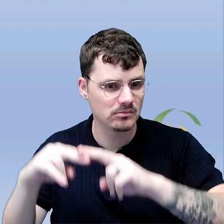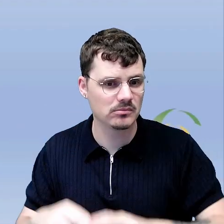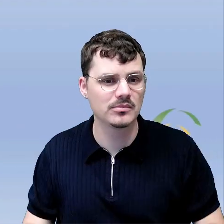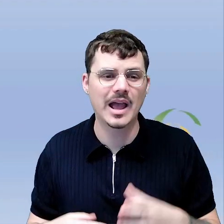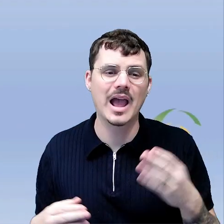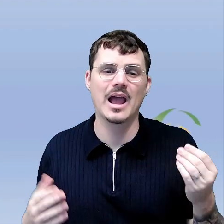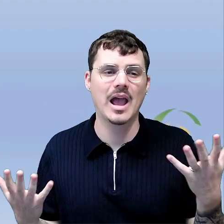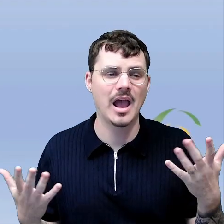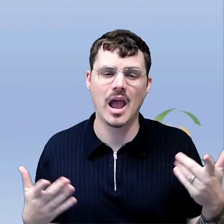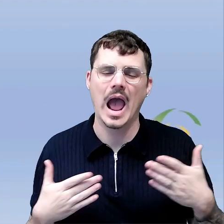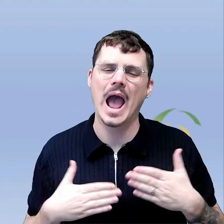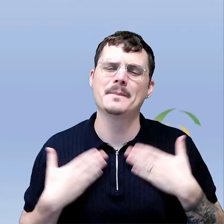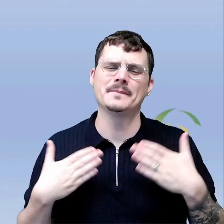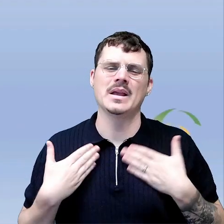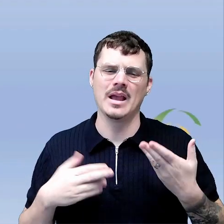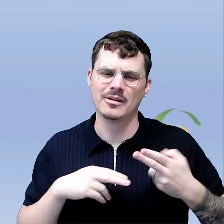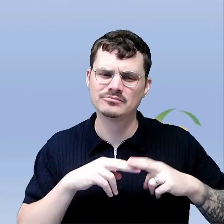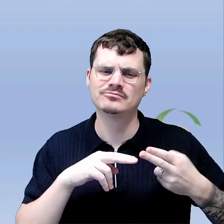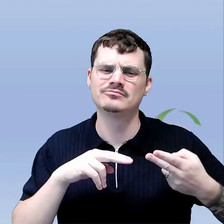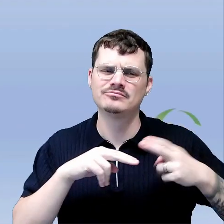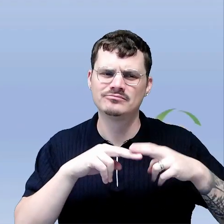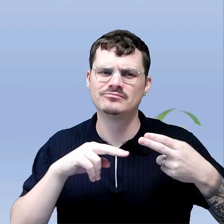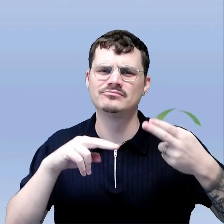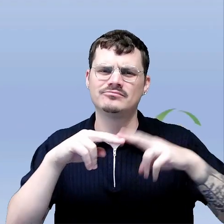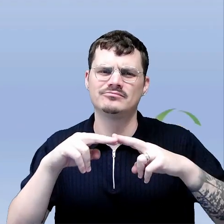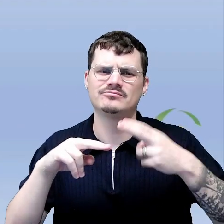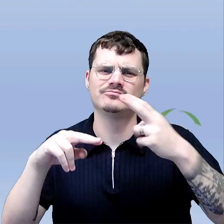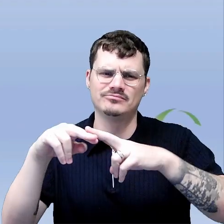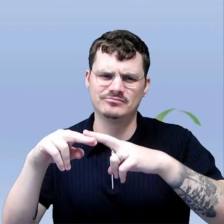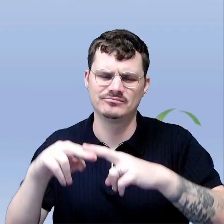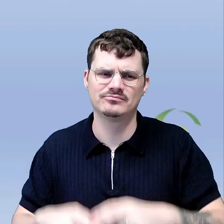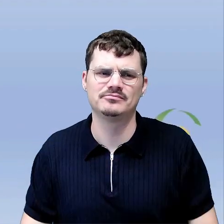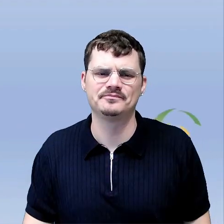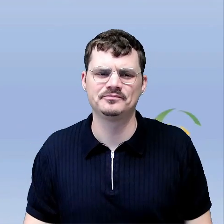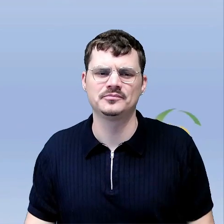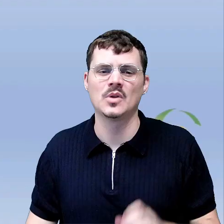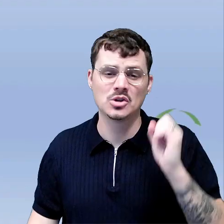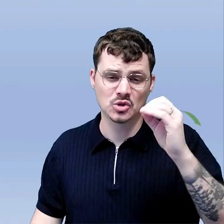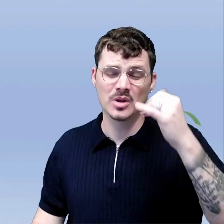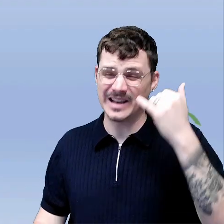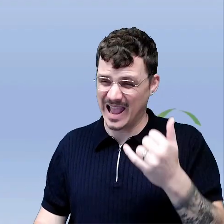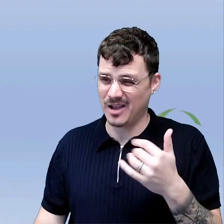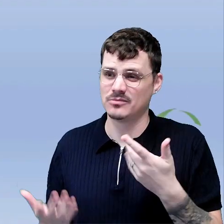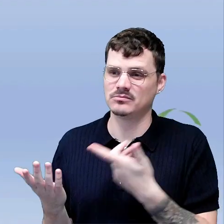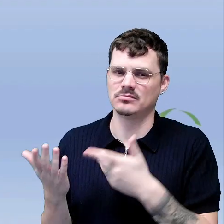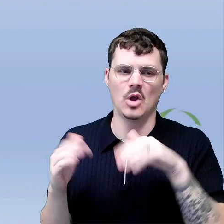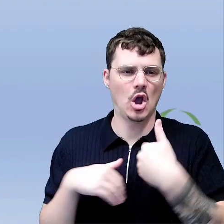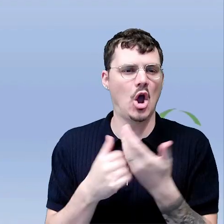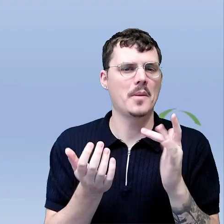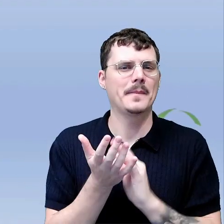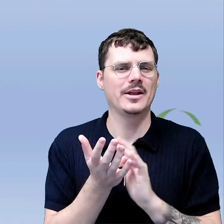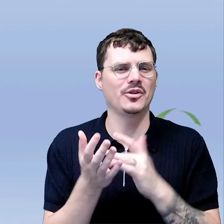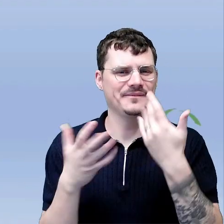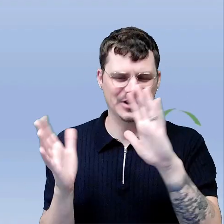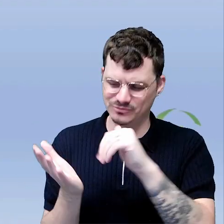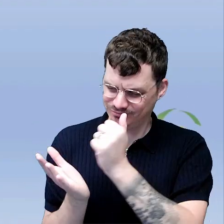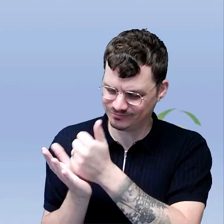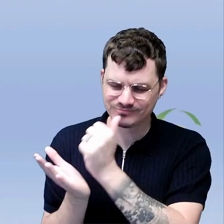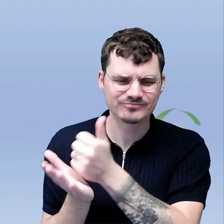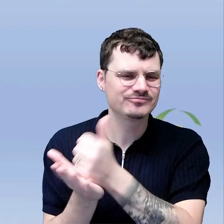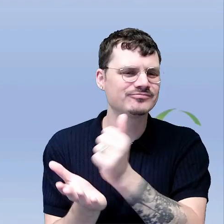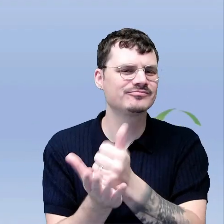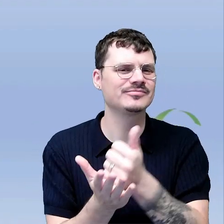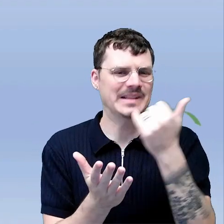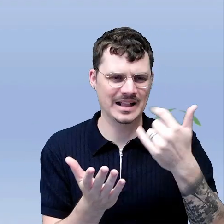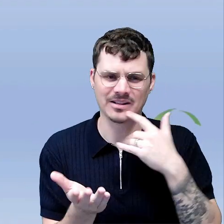And he just keeps getting happier and happier. So for him, all the medical stuff got treated, and you